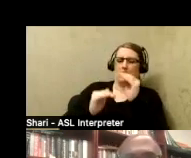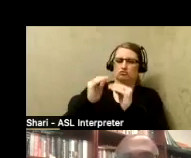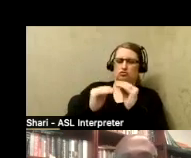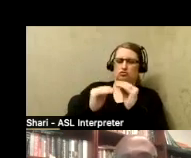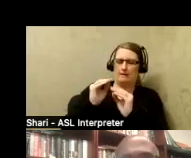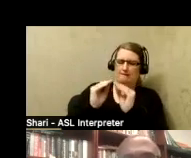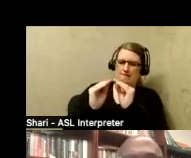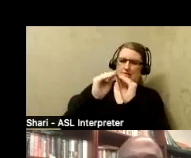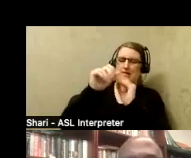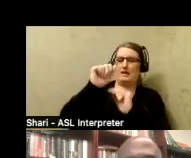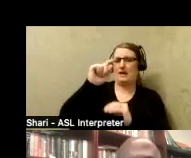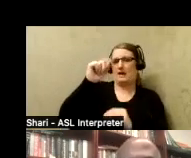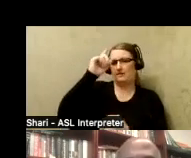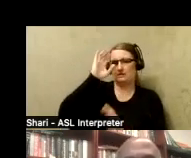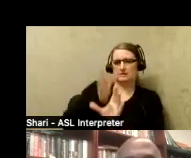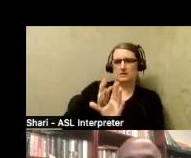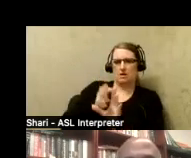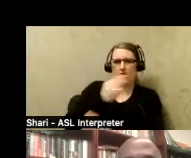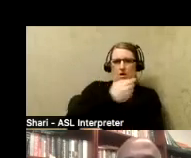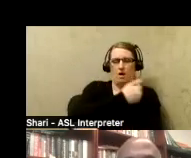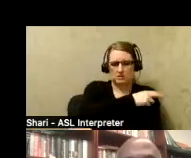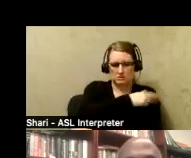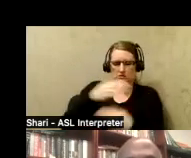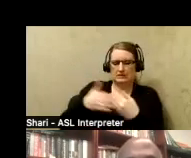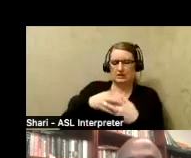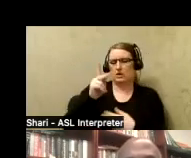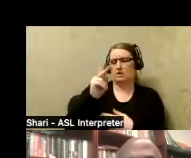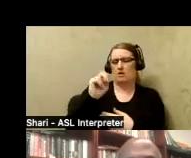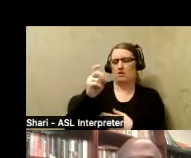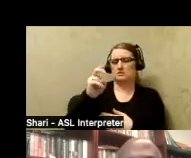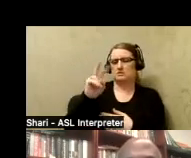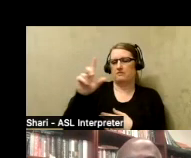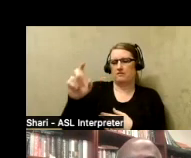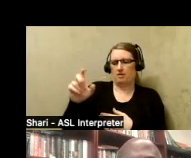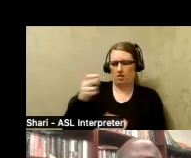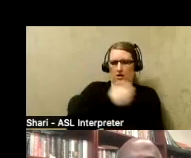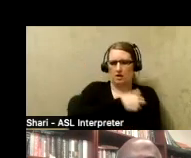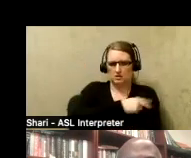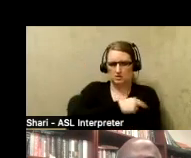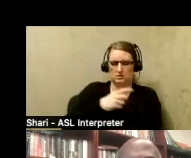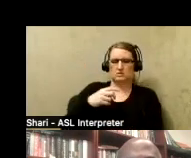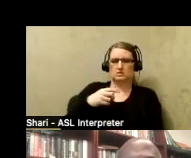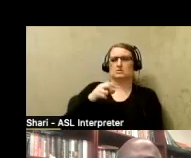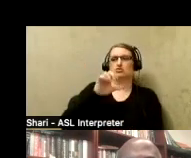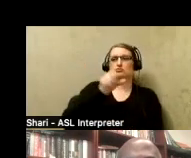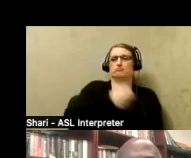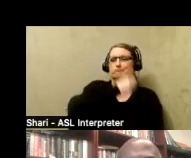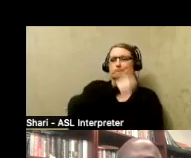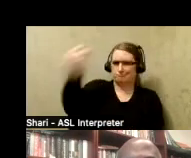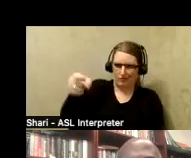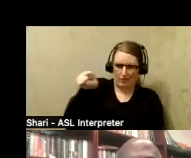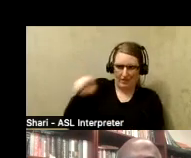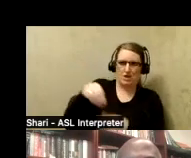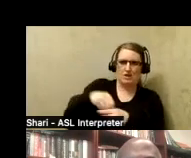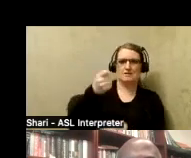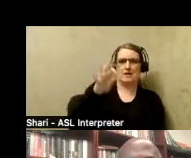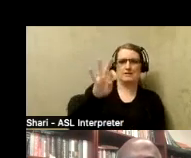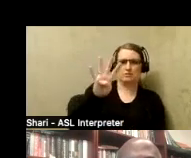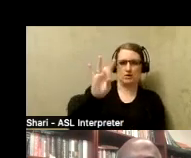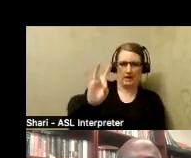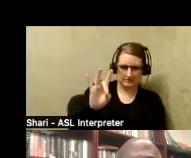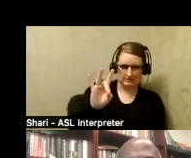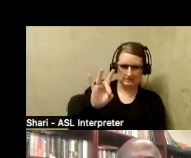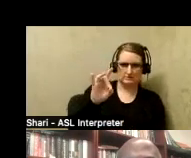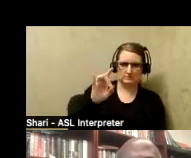Psychiatric Hospital near Knoxville, Tennessee. She had entered there and was committed in 1948. At the age